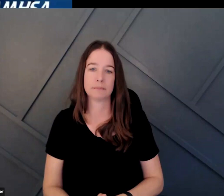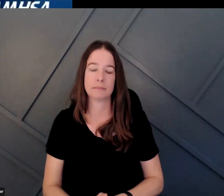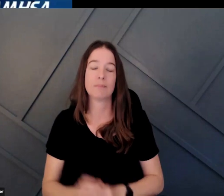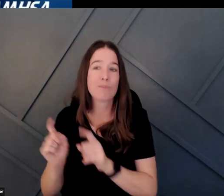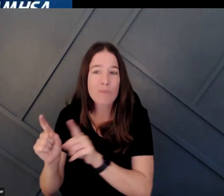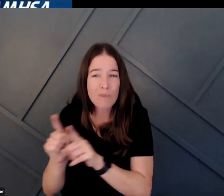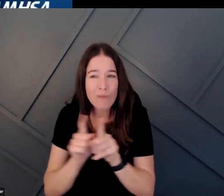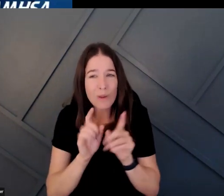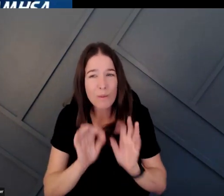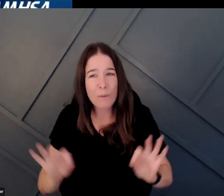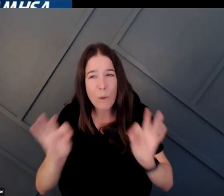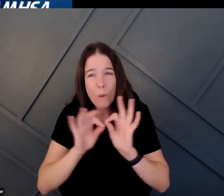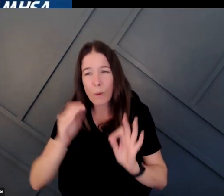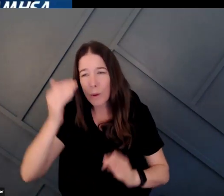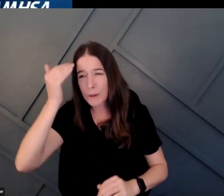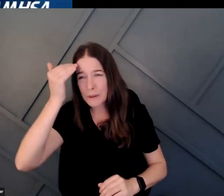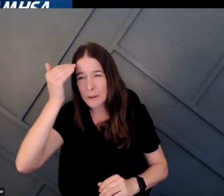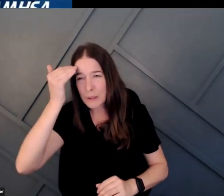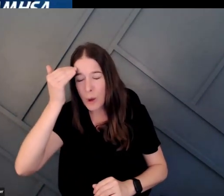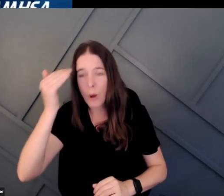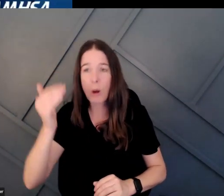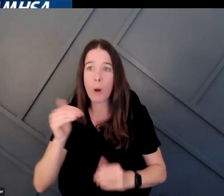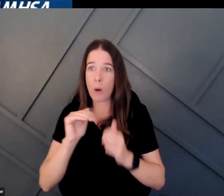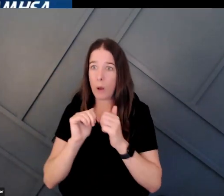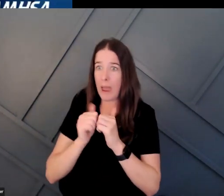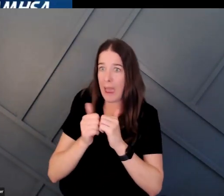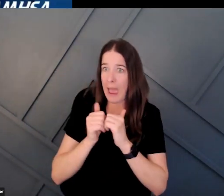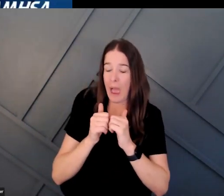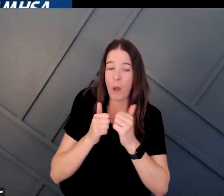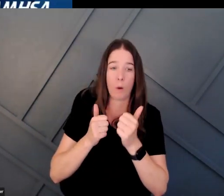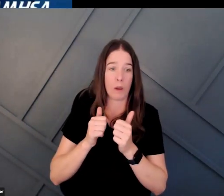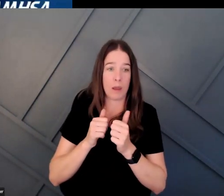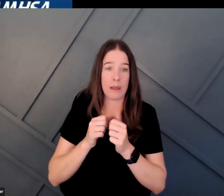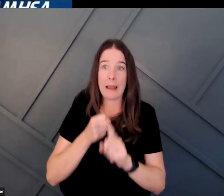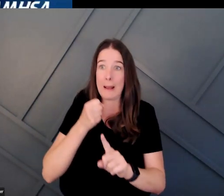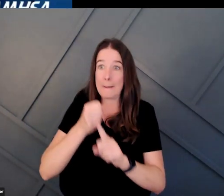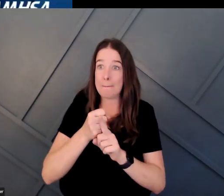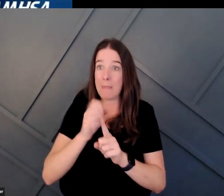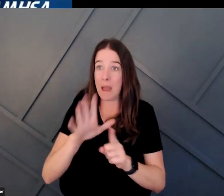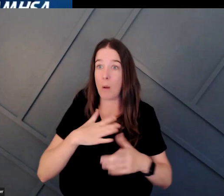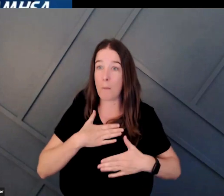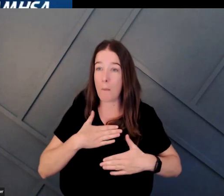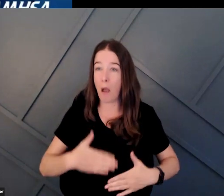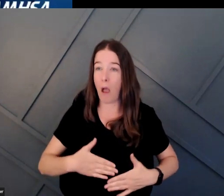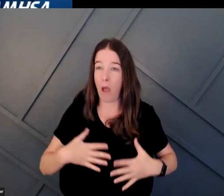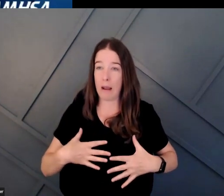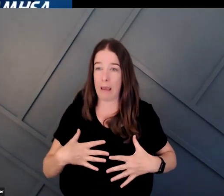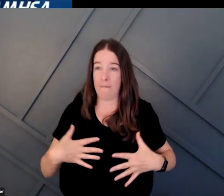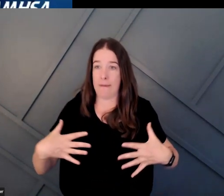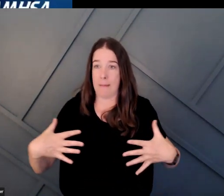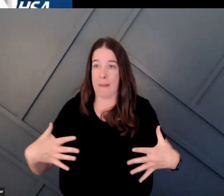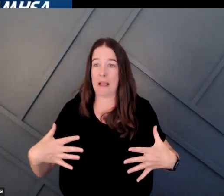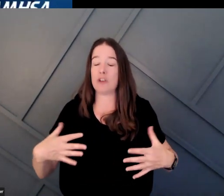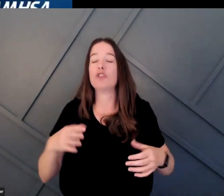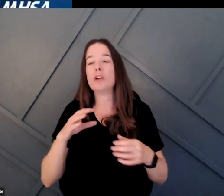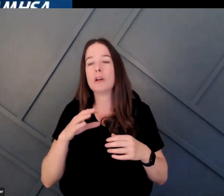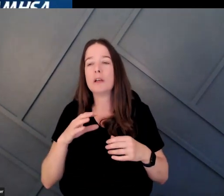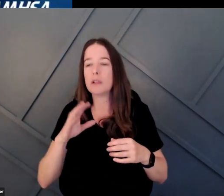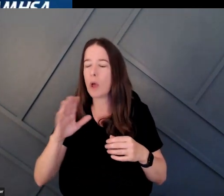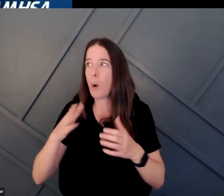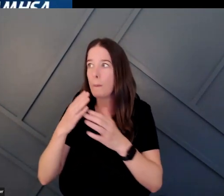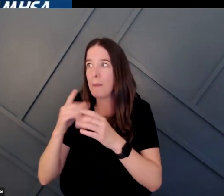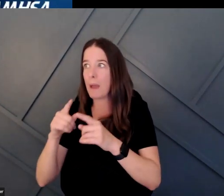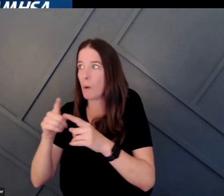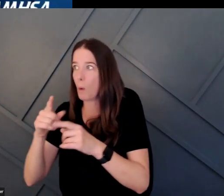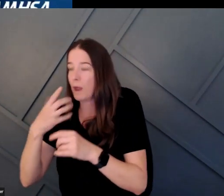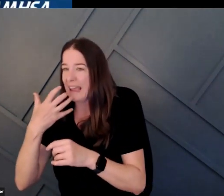heat exposure can last longer than even you realize after you're starting to feel better. So there's really a